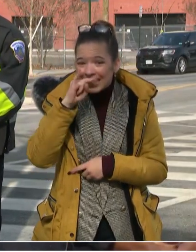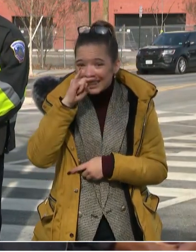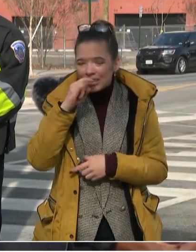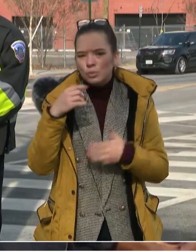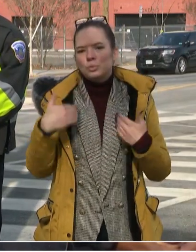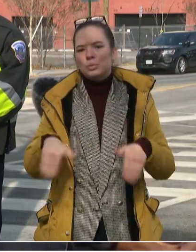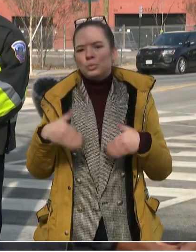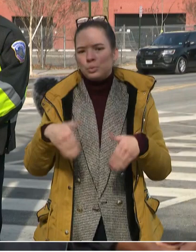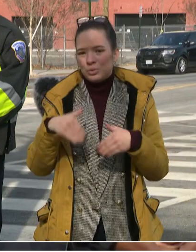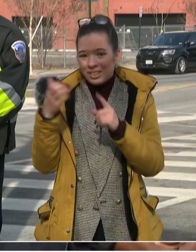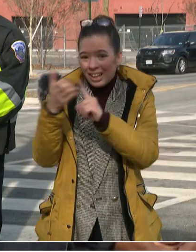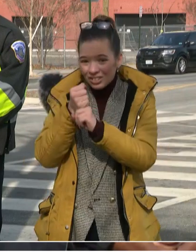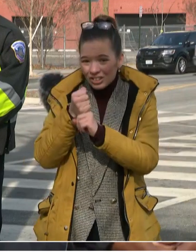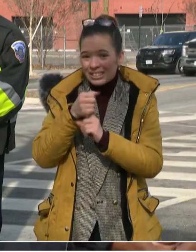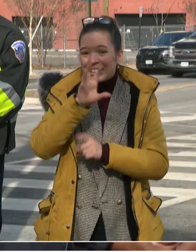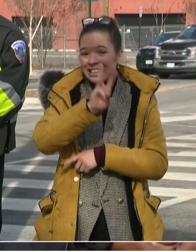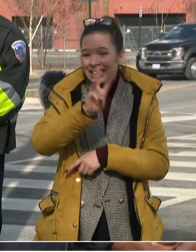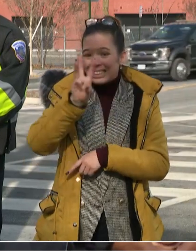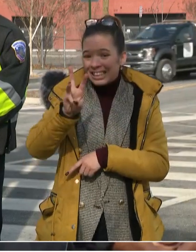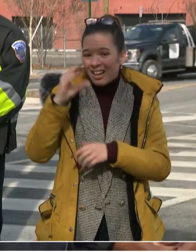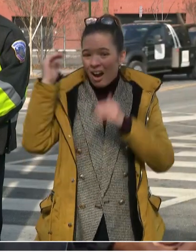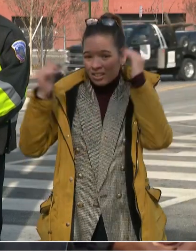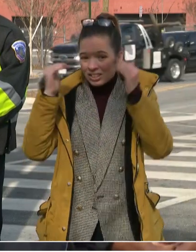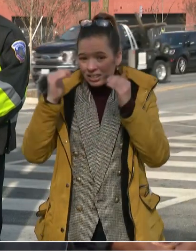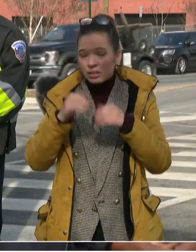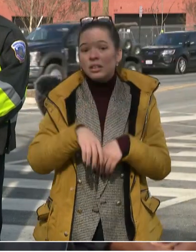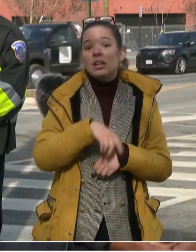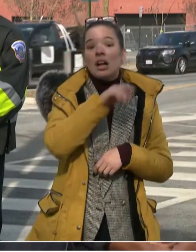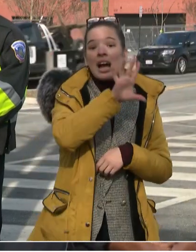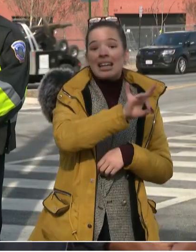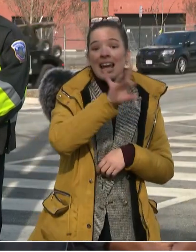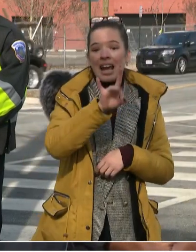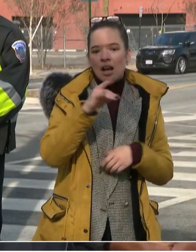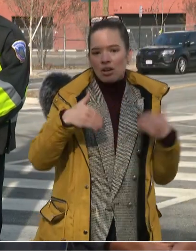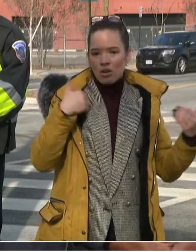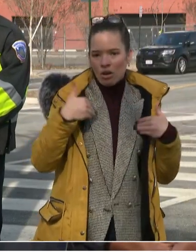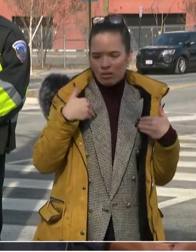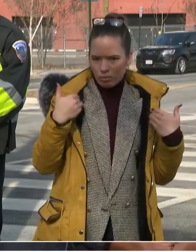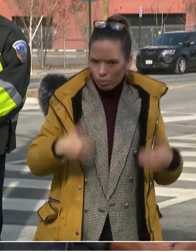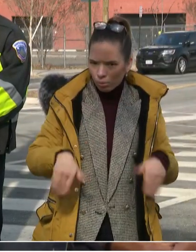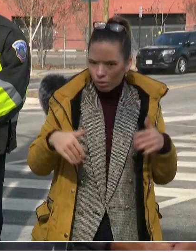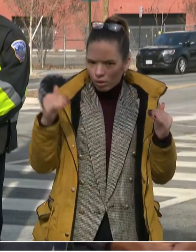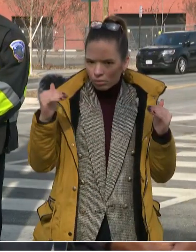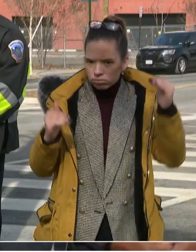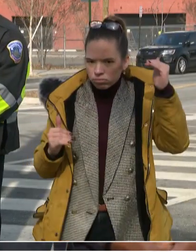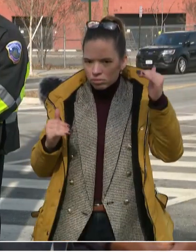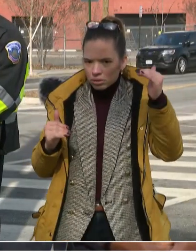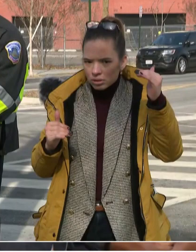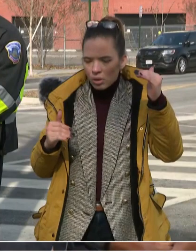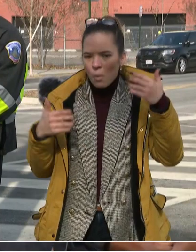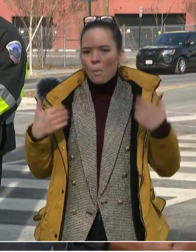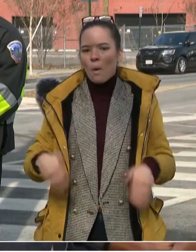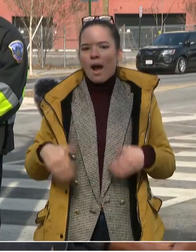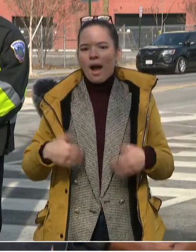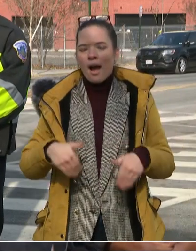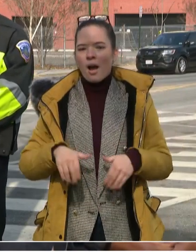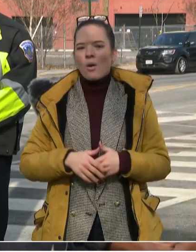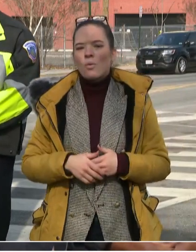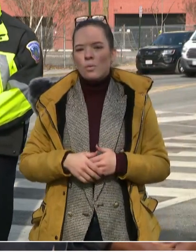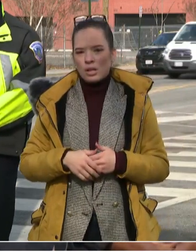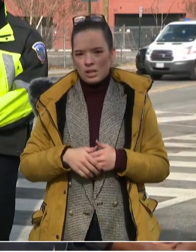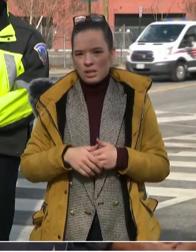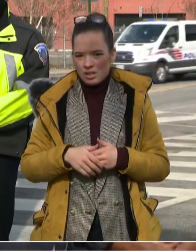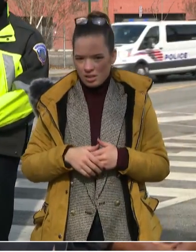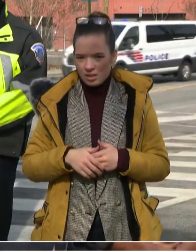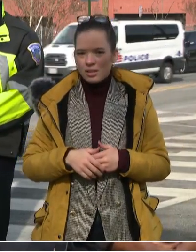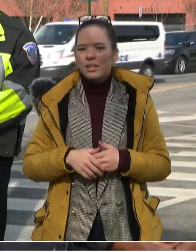adults and 86 juveniles. So far in 2022, that trend continues. More juvenile arrests than